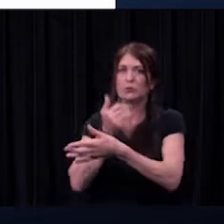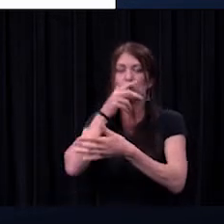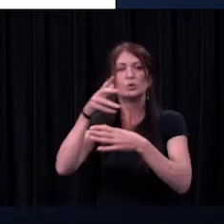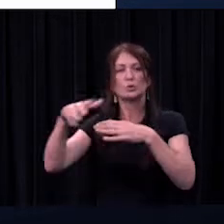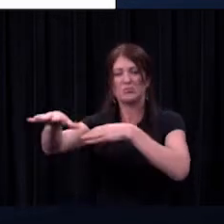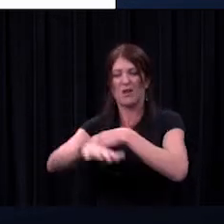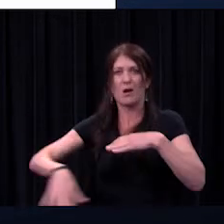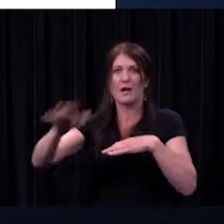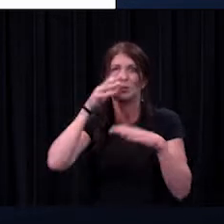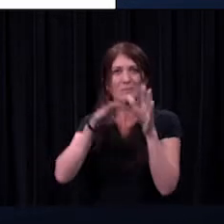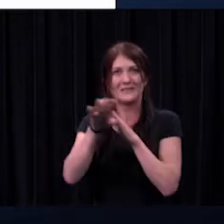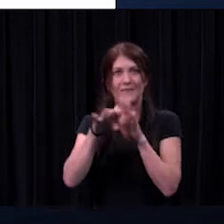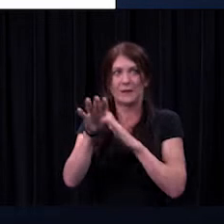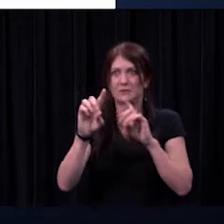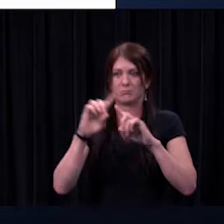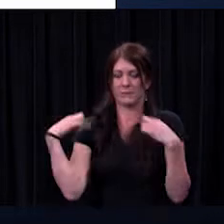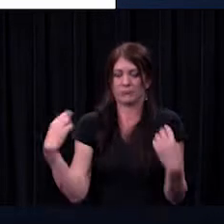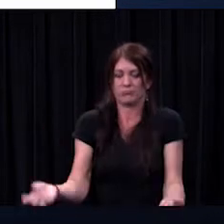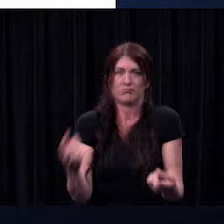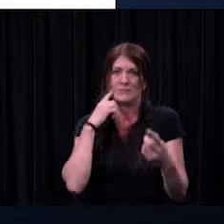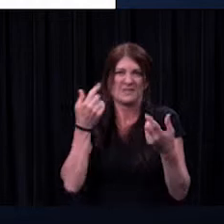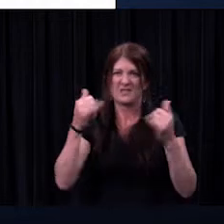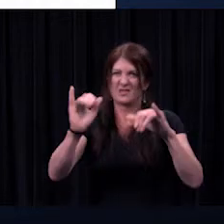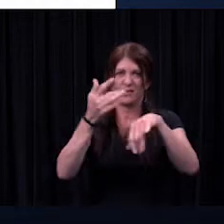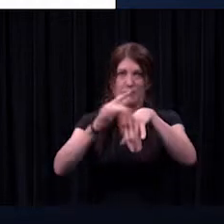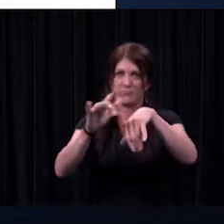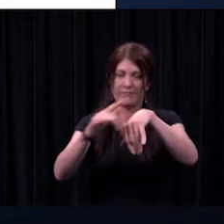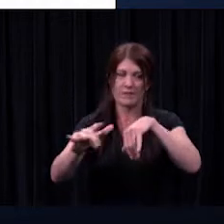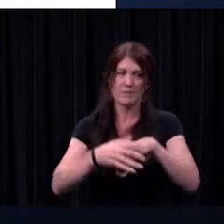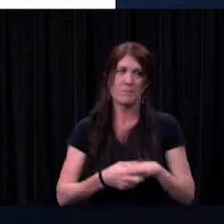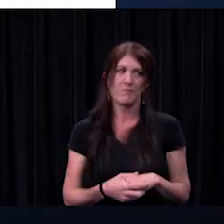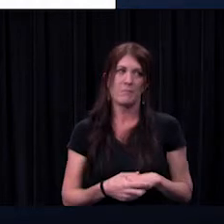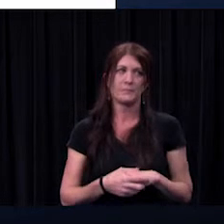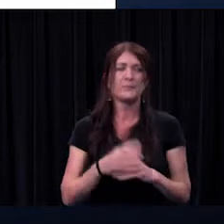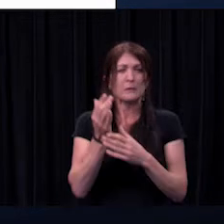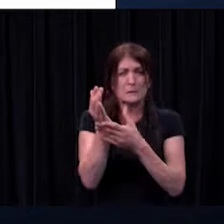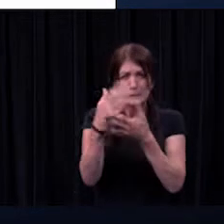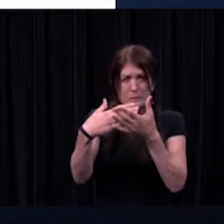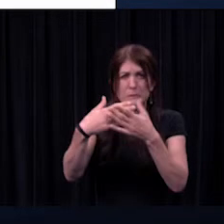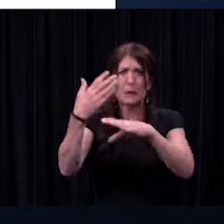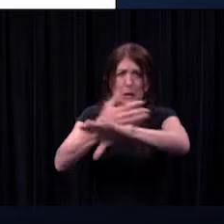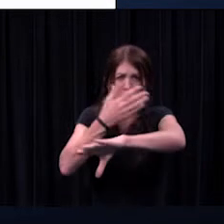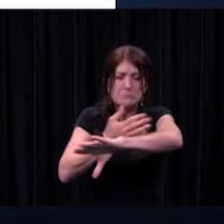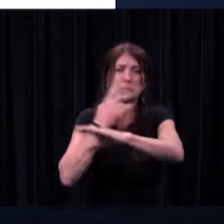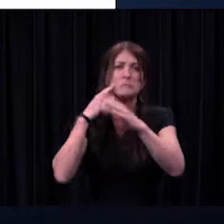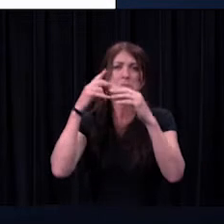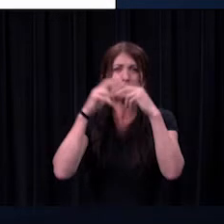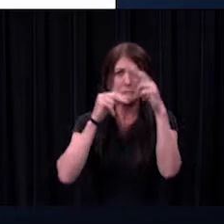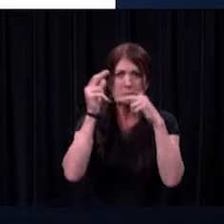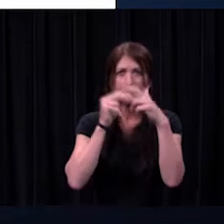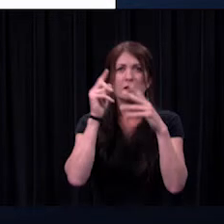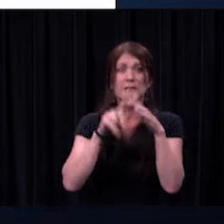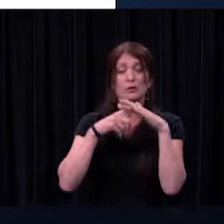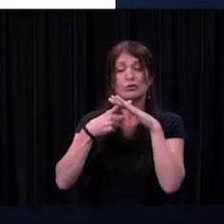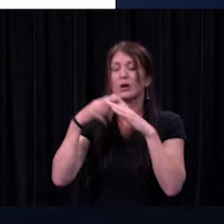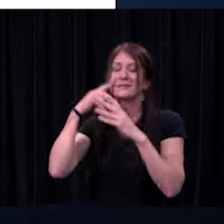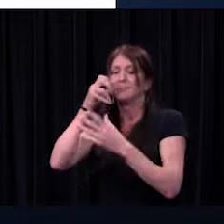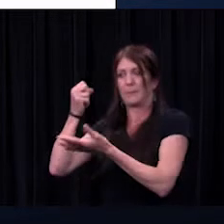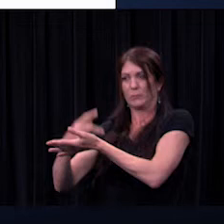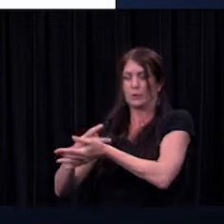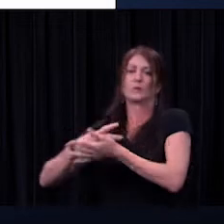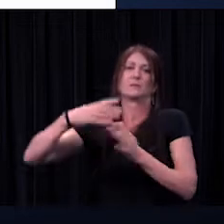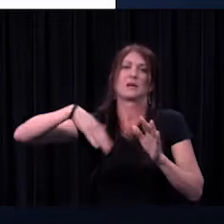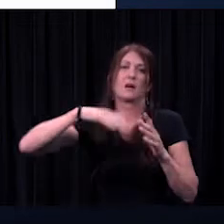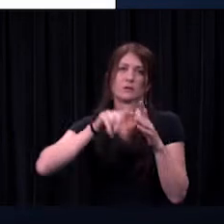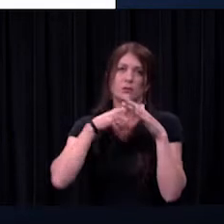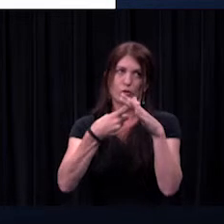since. There has started to be some development approved, but not started yet. And so we're